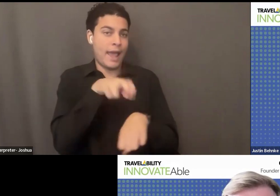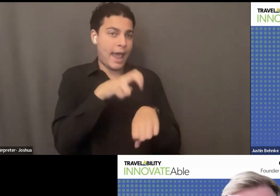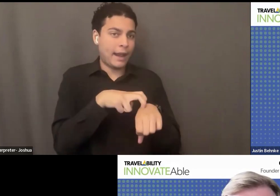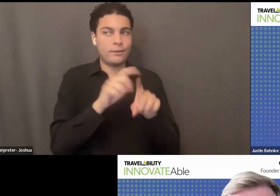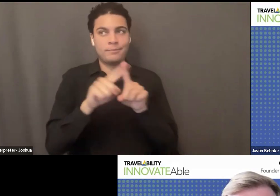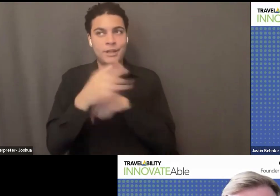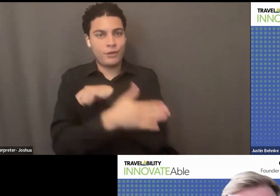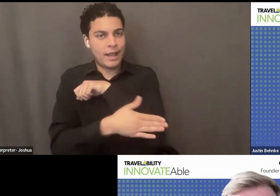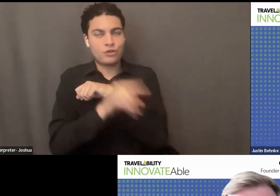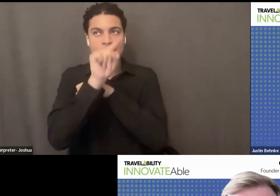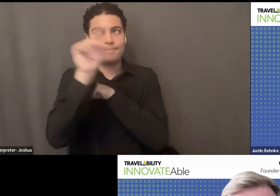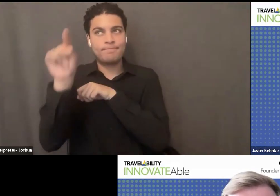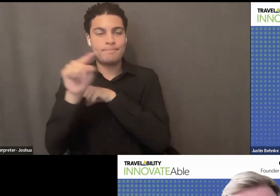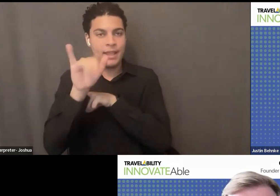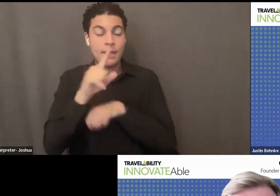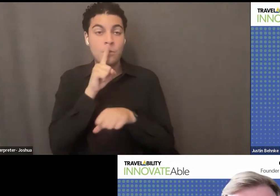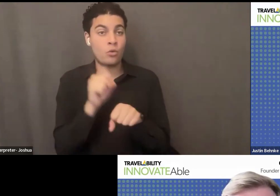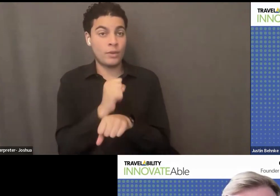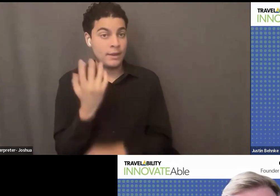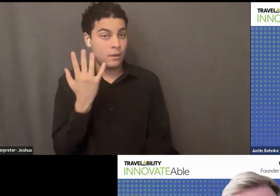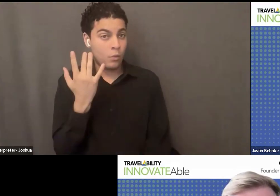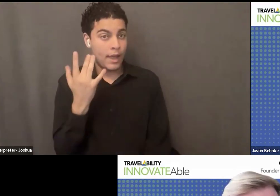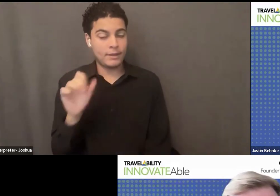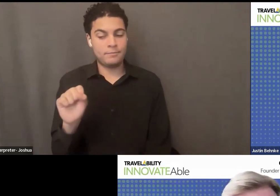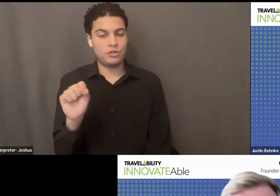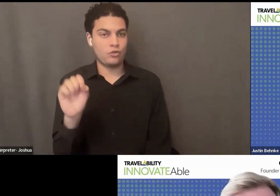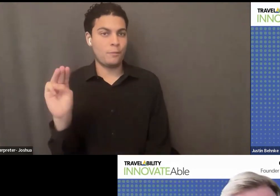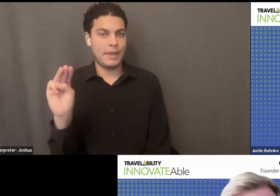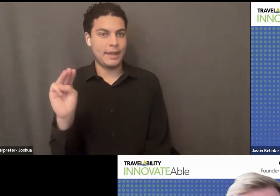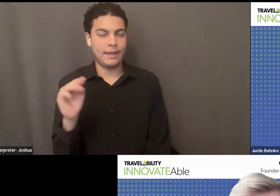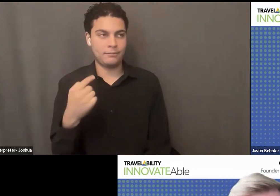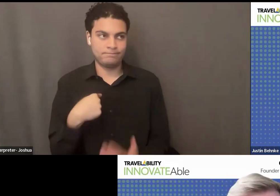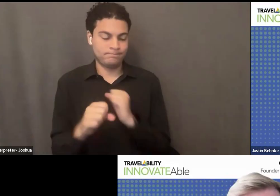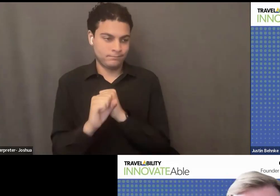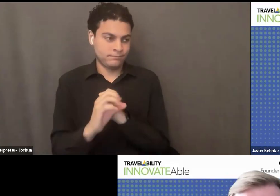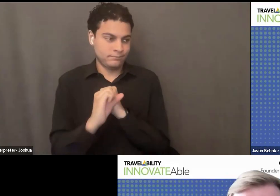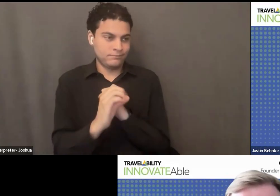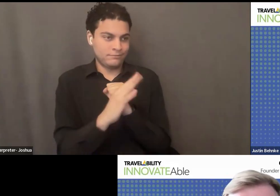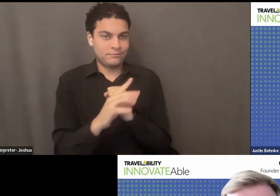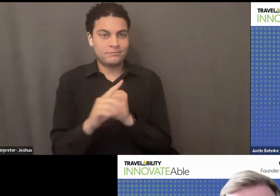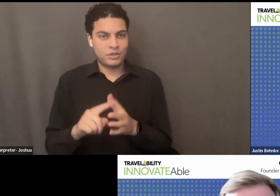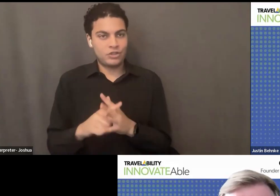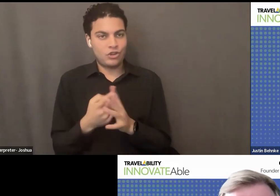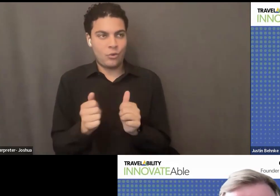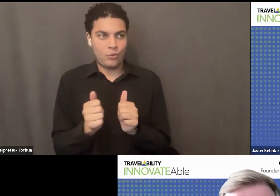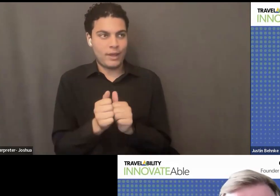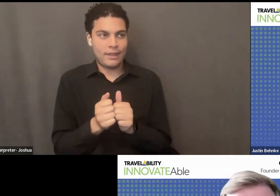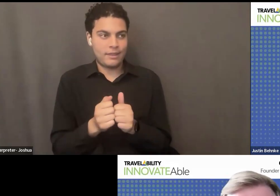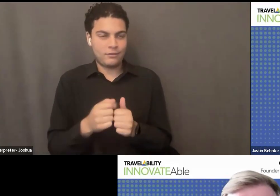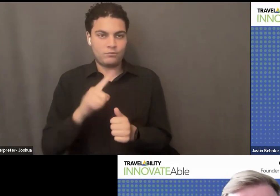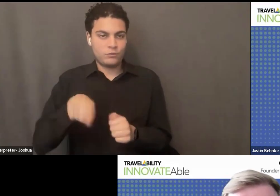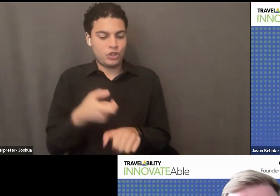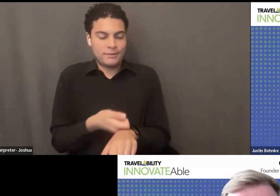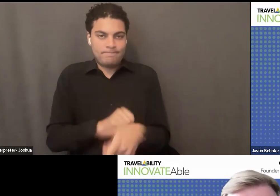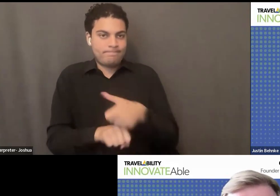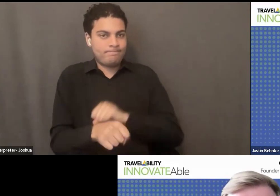hand. It's all social media grind, That's awesome. grab the shovel and dig your own hole. Yeah. The goal is to evolve